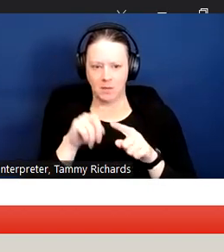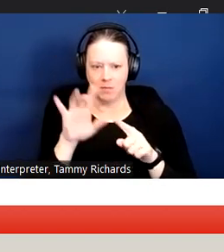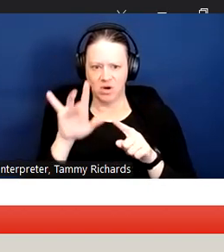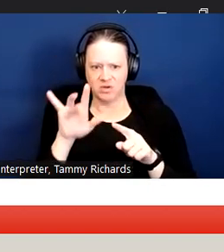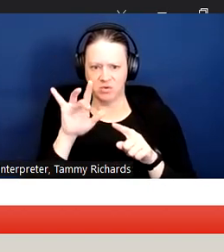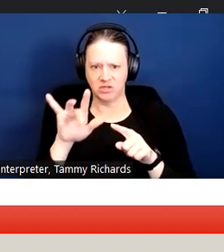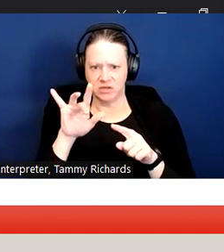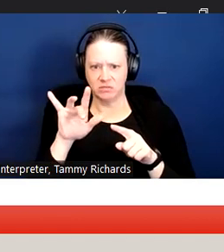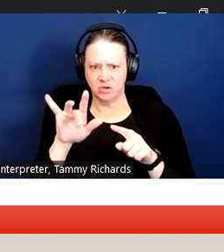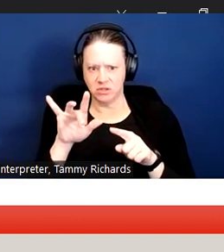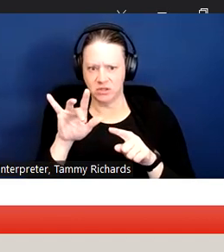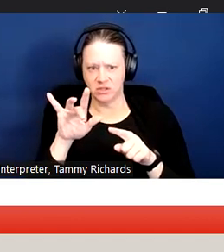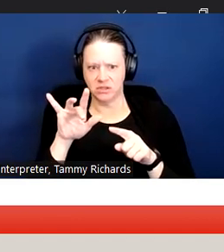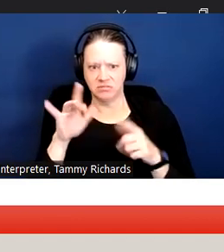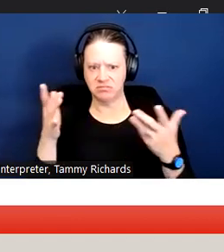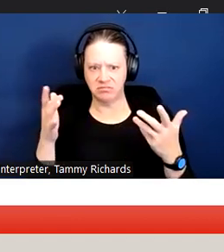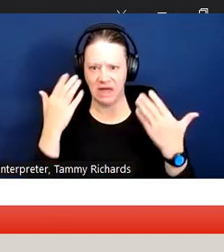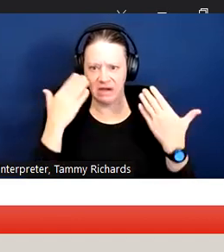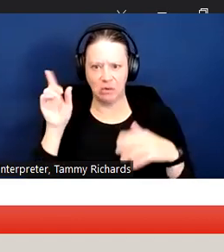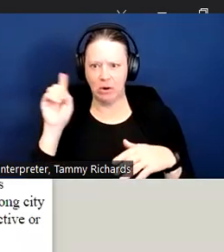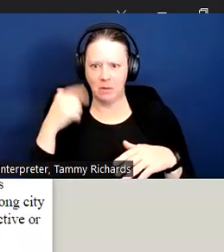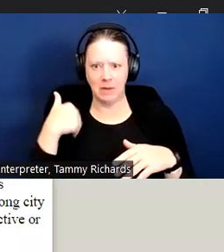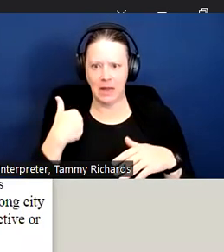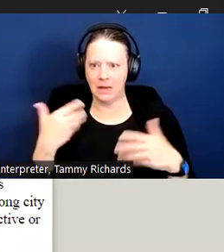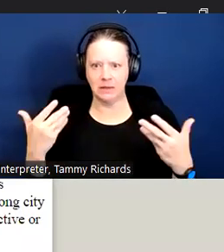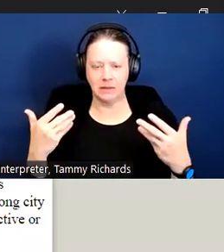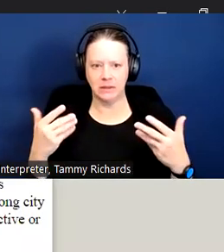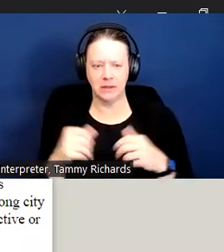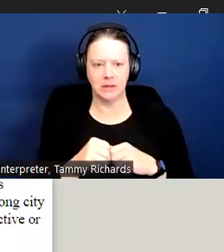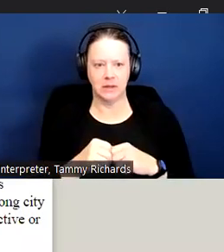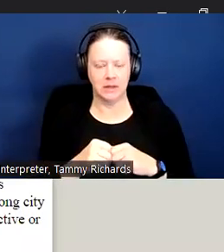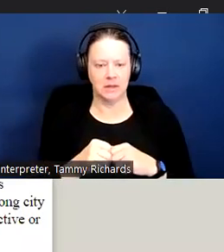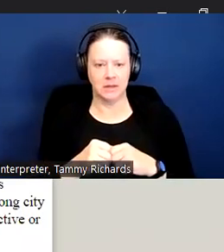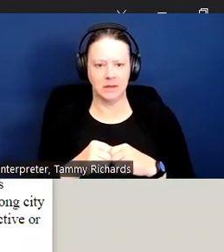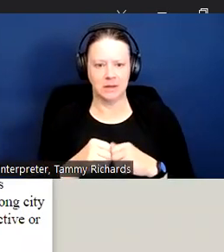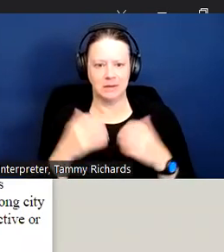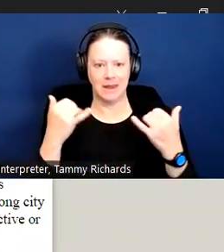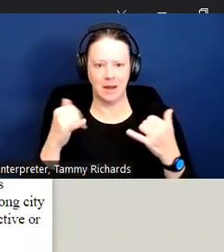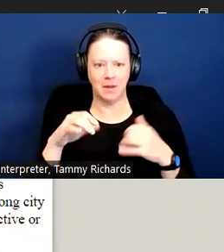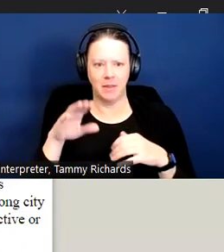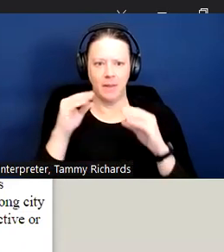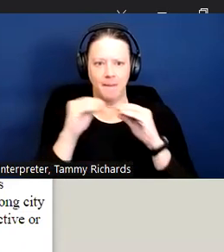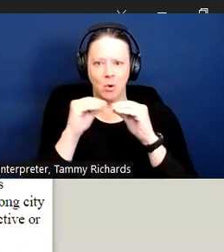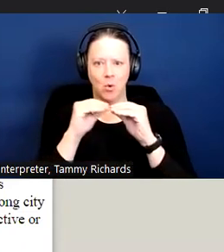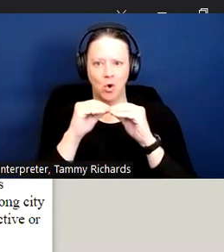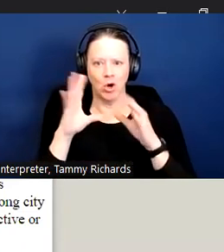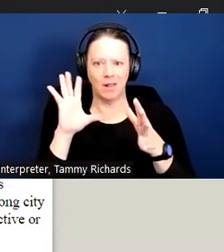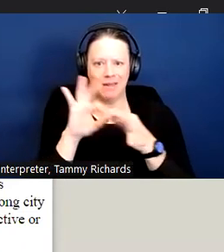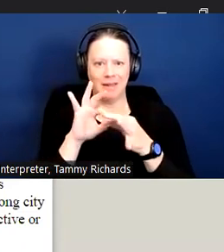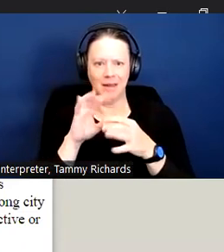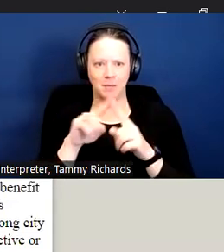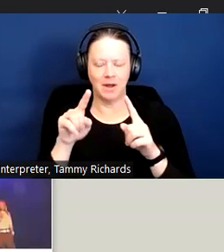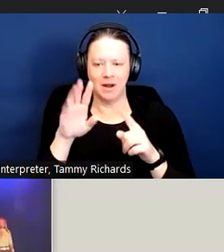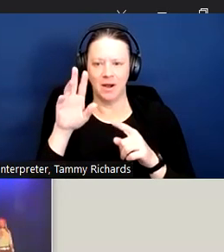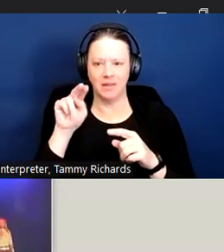I'm pressing it. I don't know where I am anymore. Okay, now I'm at, like, you know, the more link. But these nav